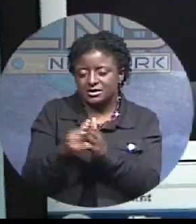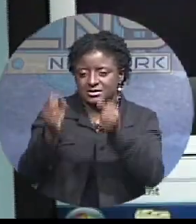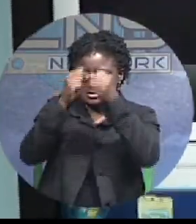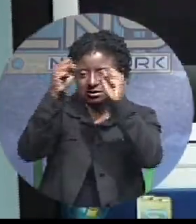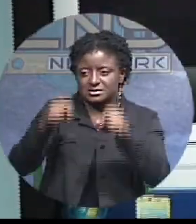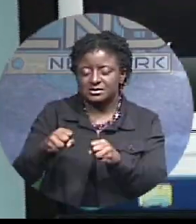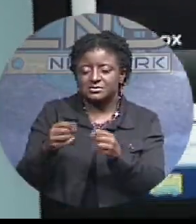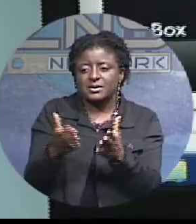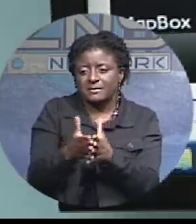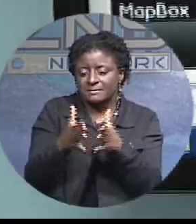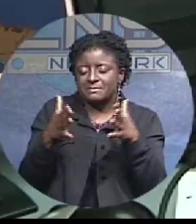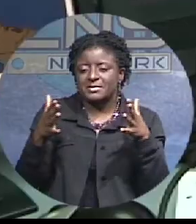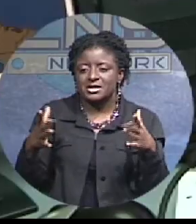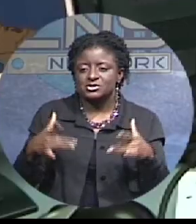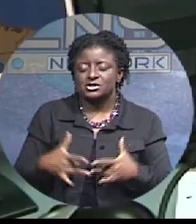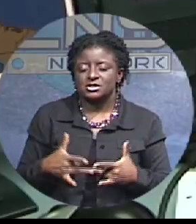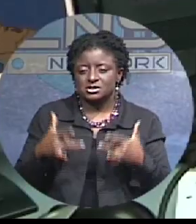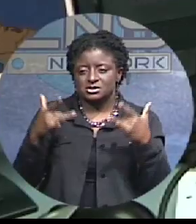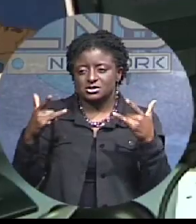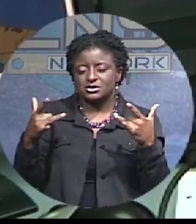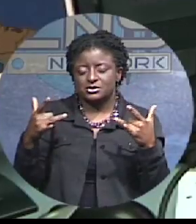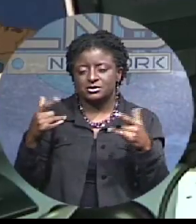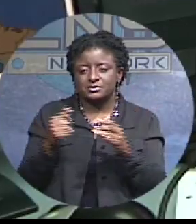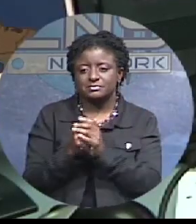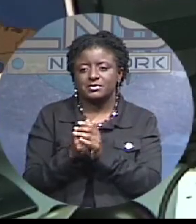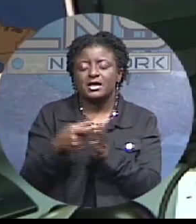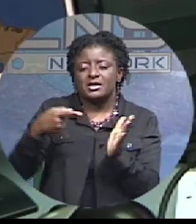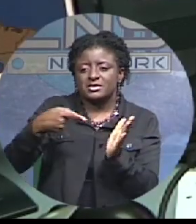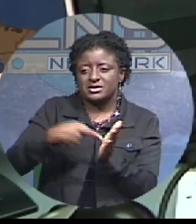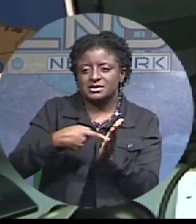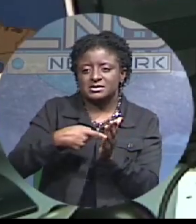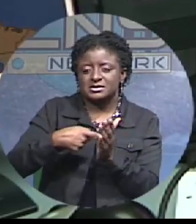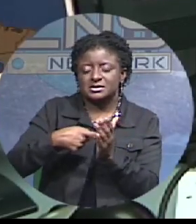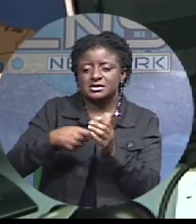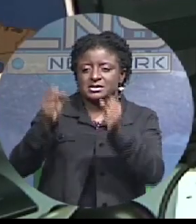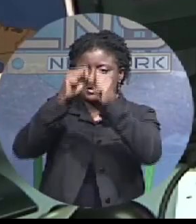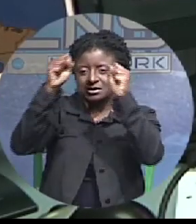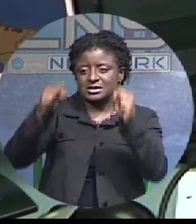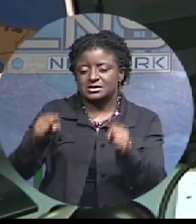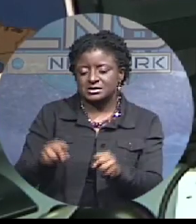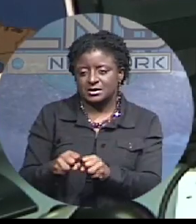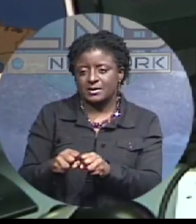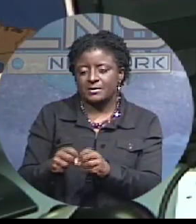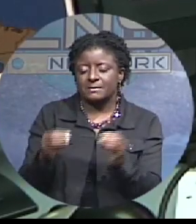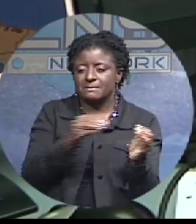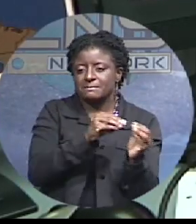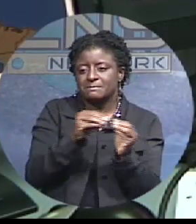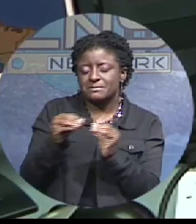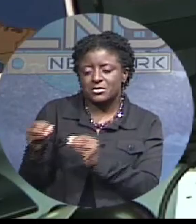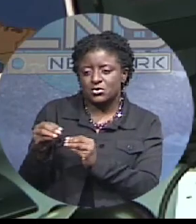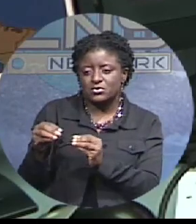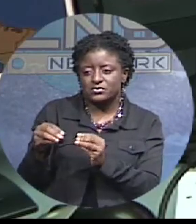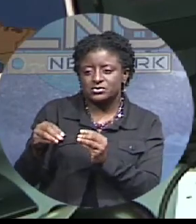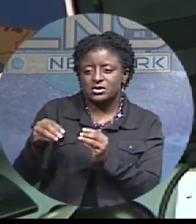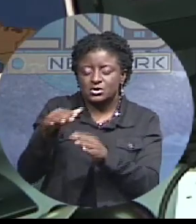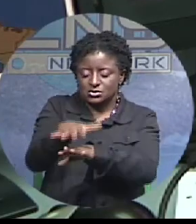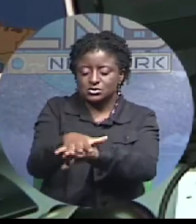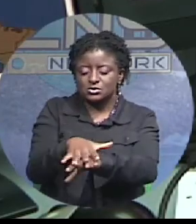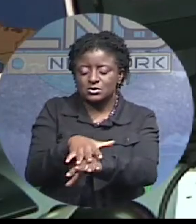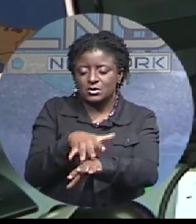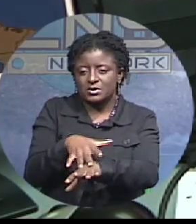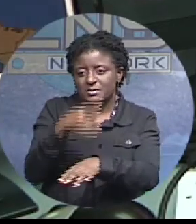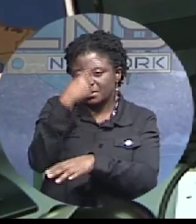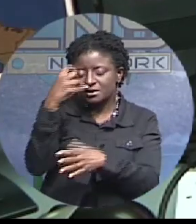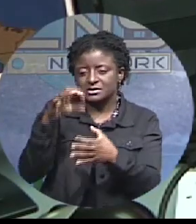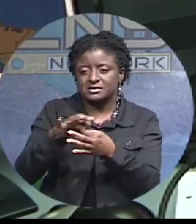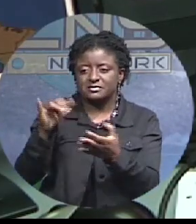for aviators and mariners. This system is slow in terms of movement, and because of that, it's actually produced heavy